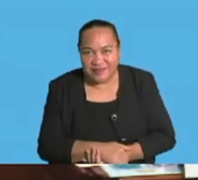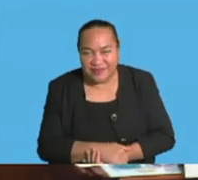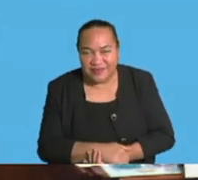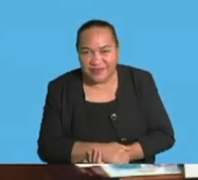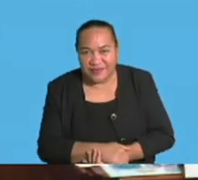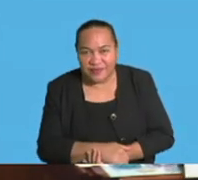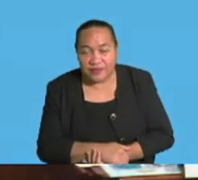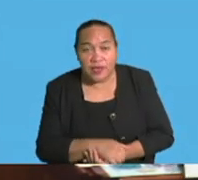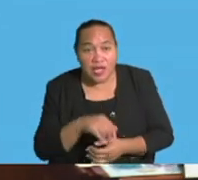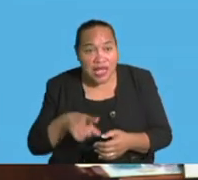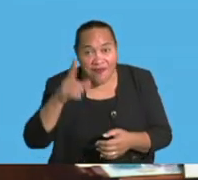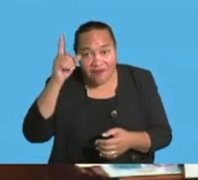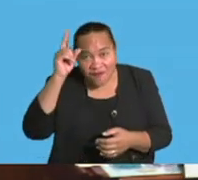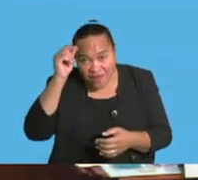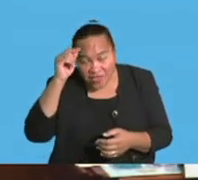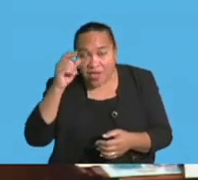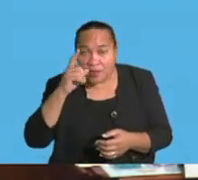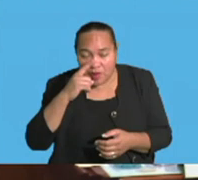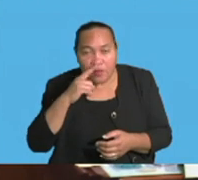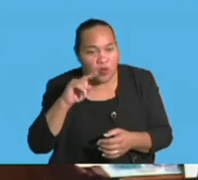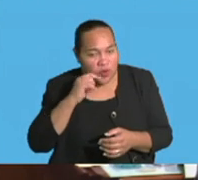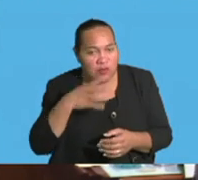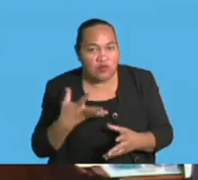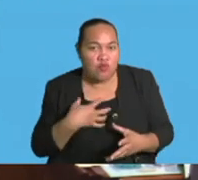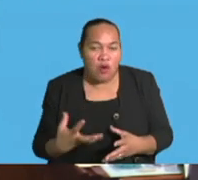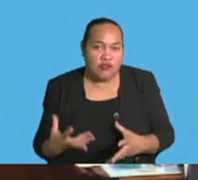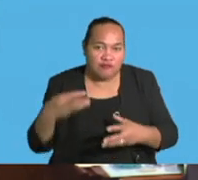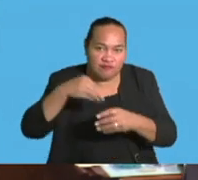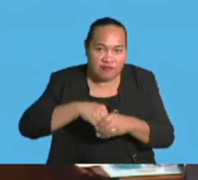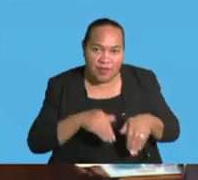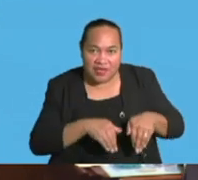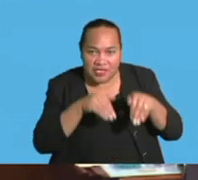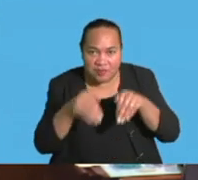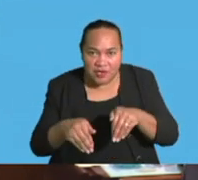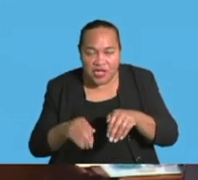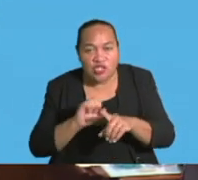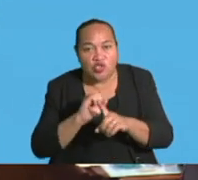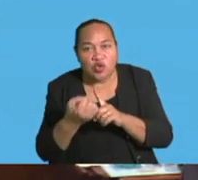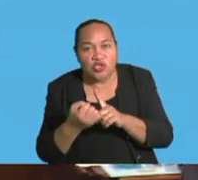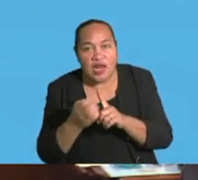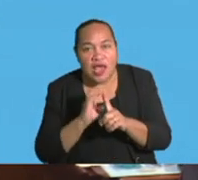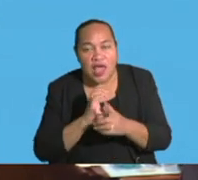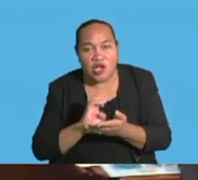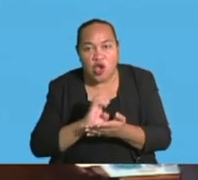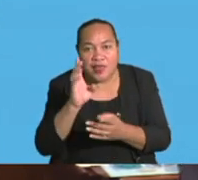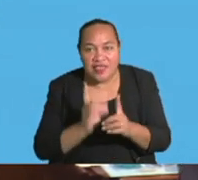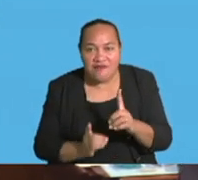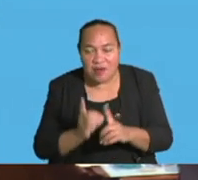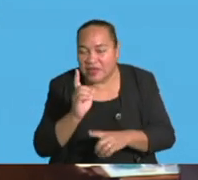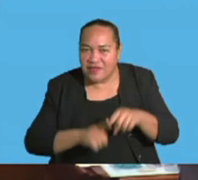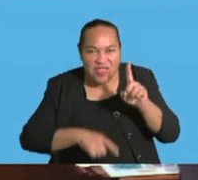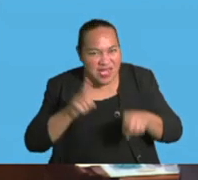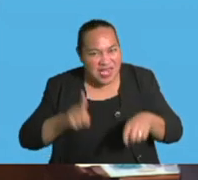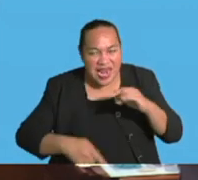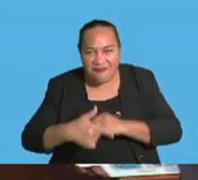whilst bringing the Fijian people into fuller and more active participation in socio-economic development at all levels.